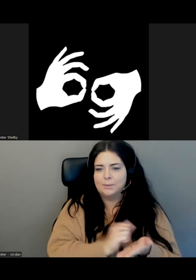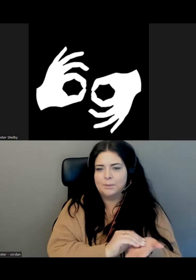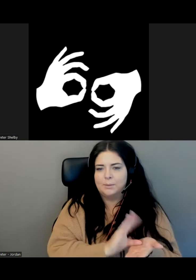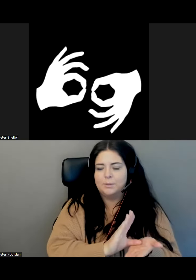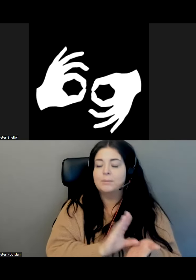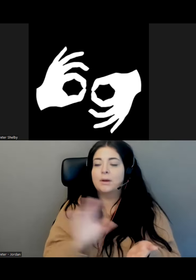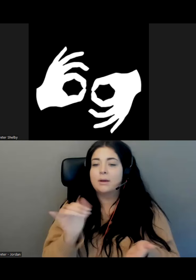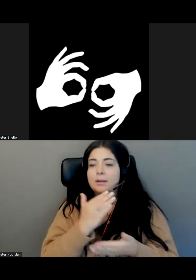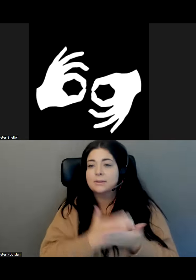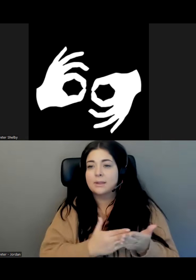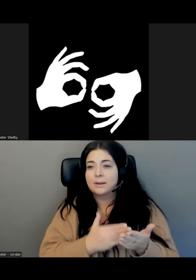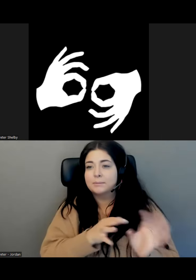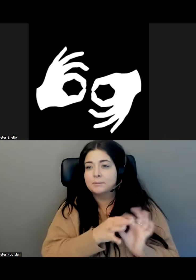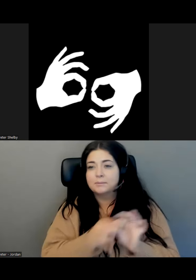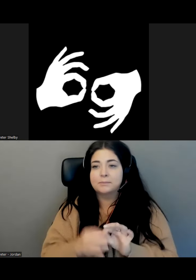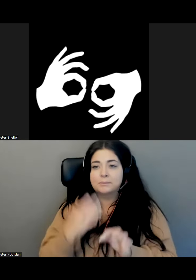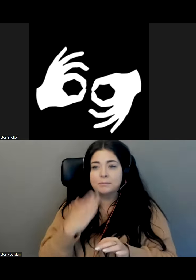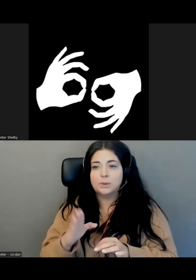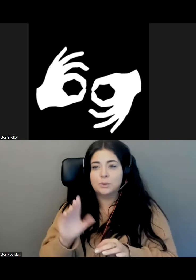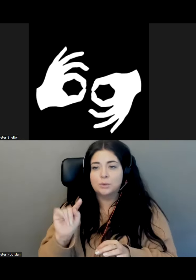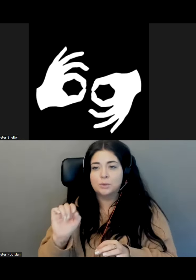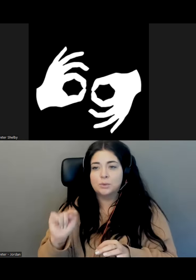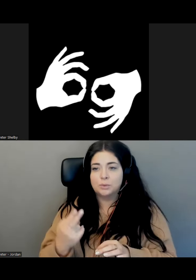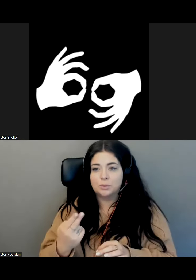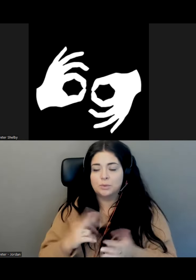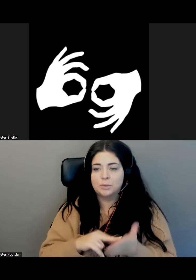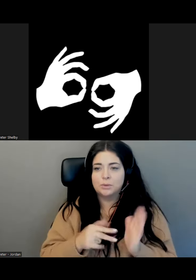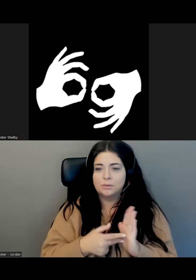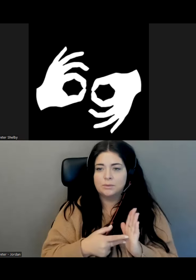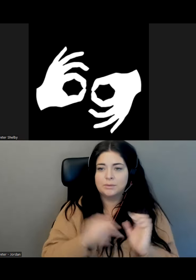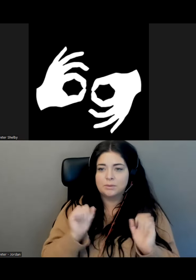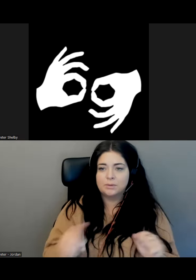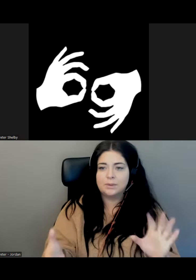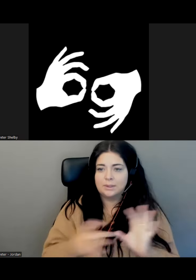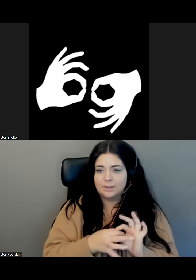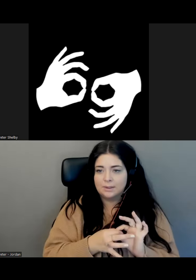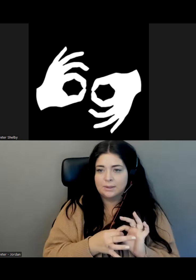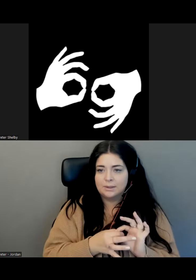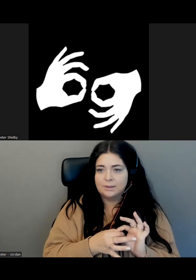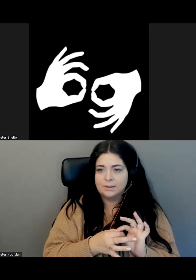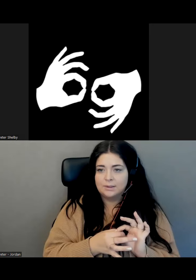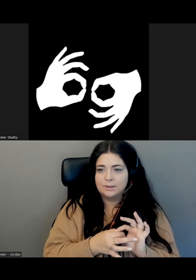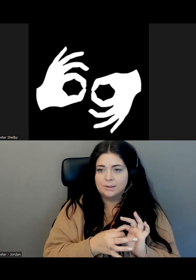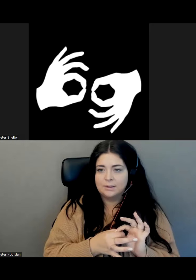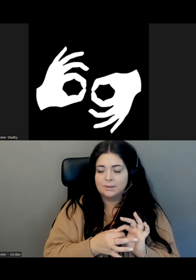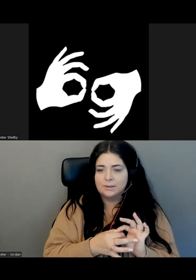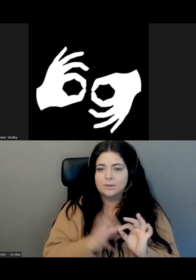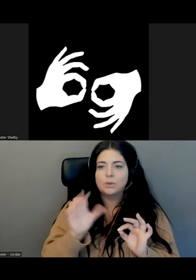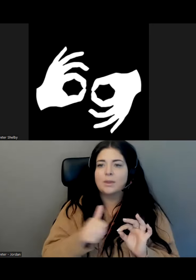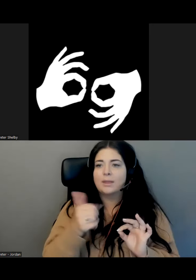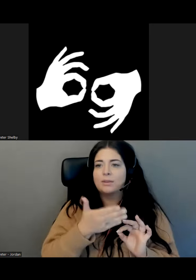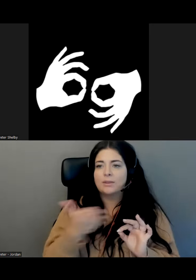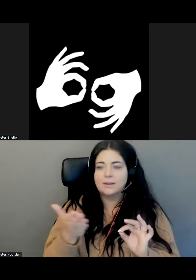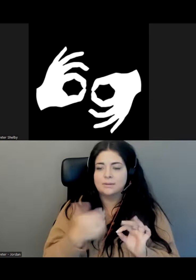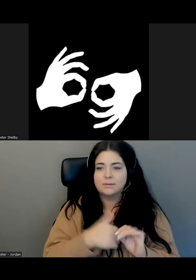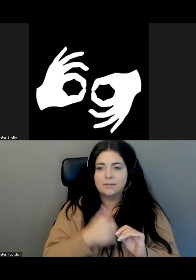Bluetooth compatible. So what that means is you can connect your hearing aids with other things that you want to listen